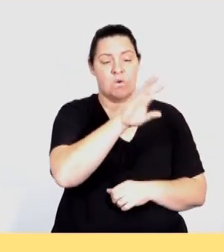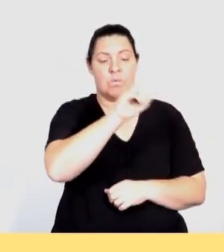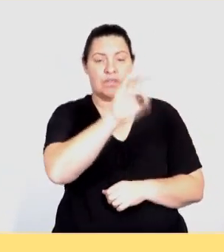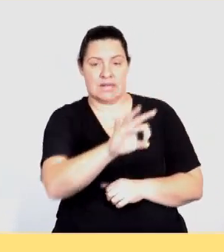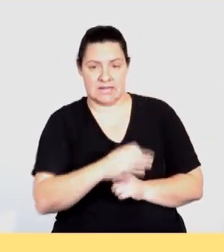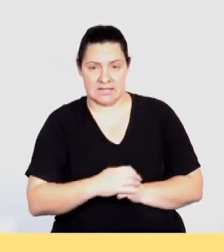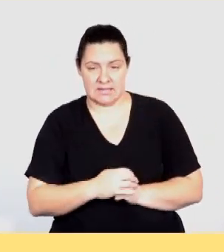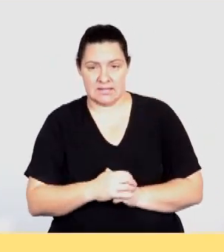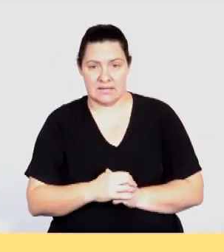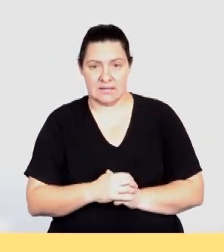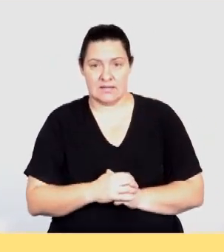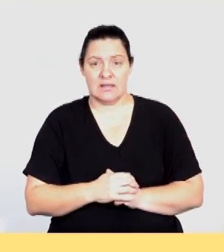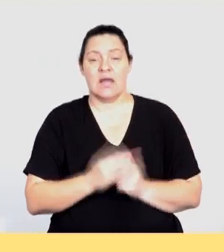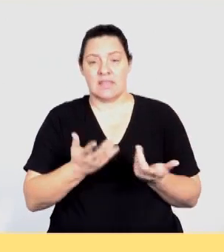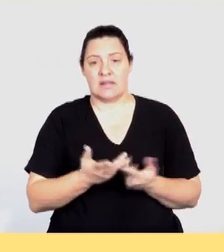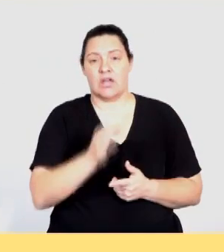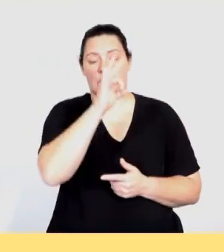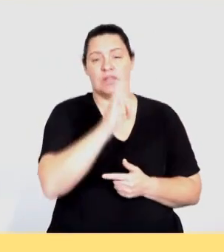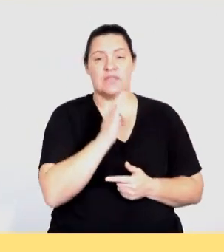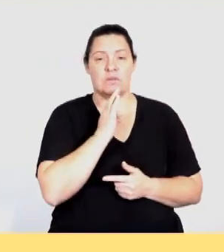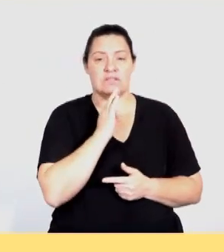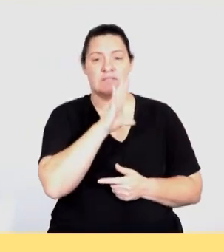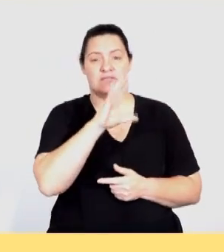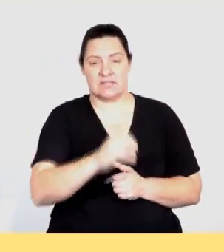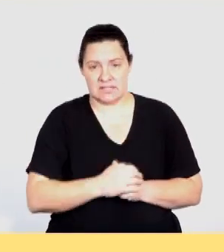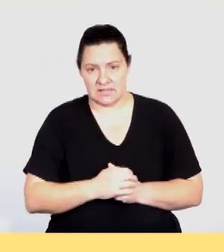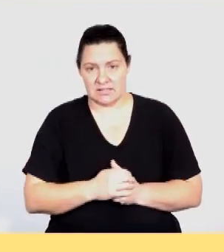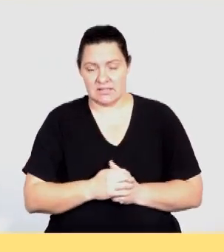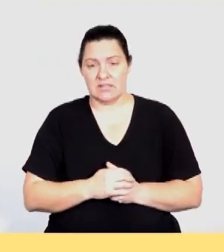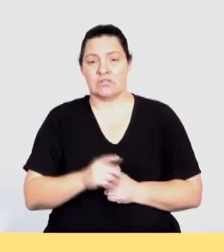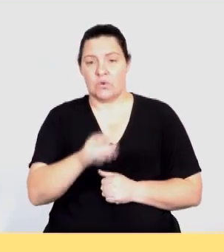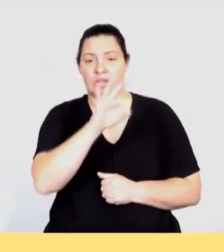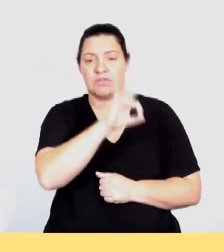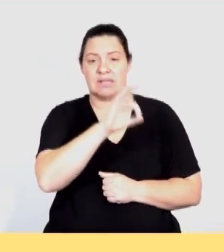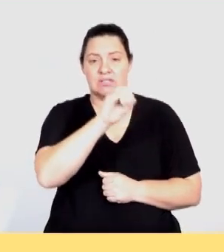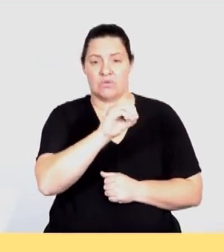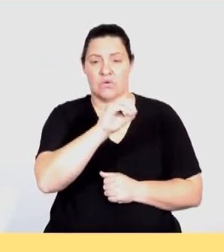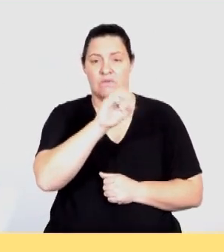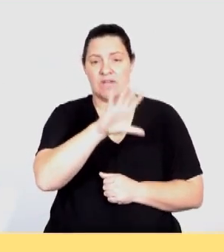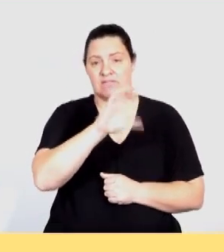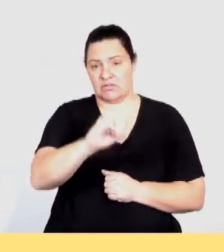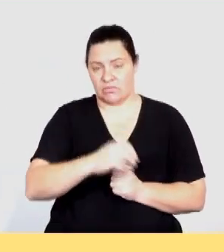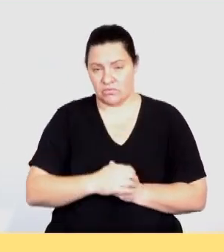number 403. And then it is 3,050. So I'm coming here